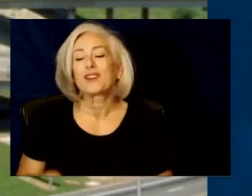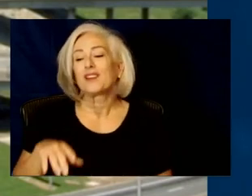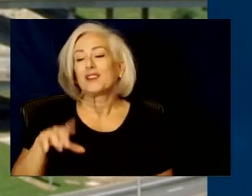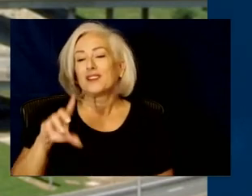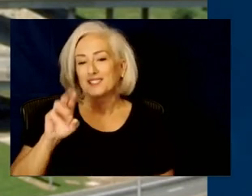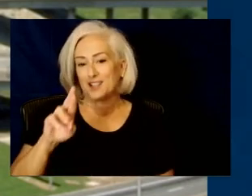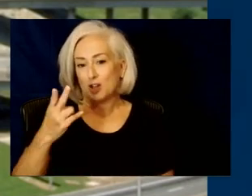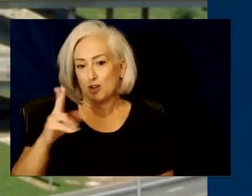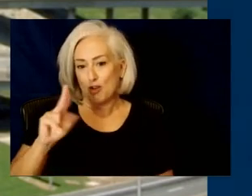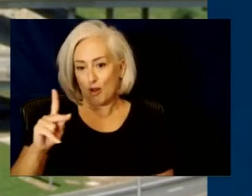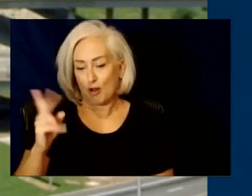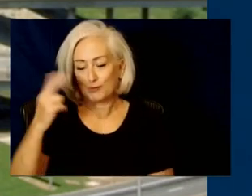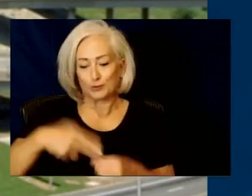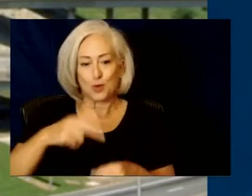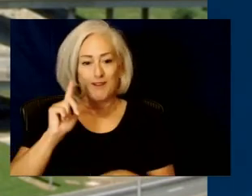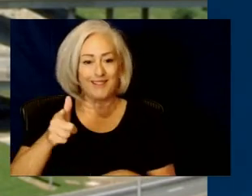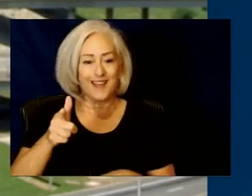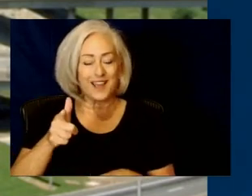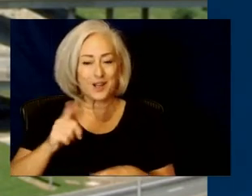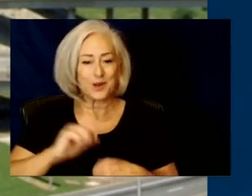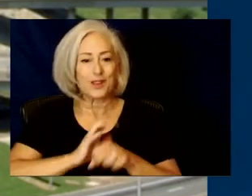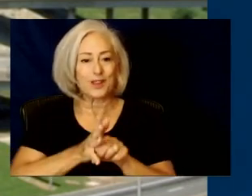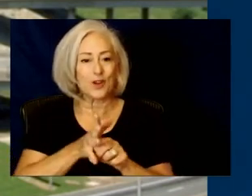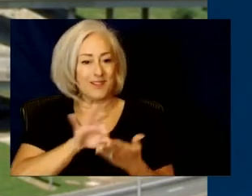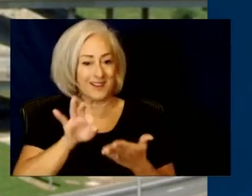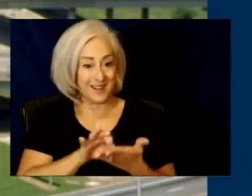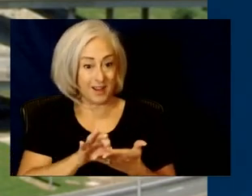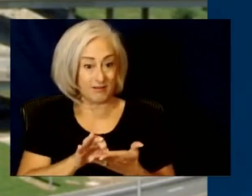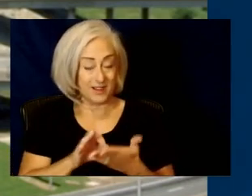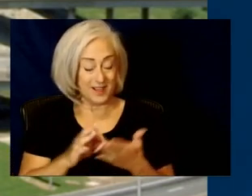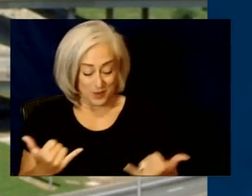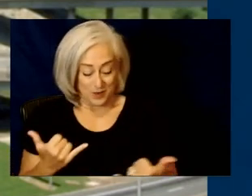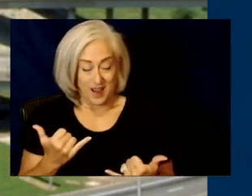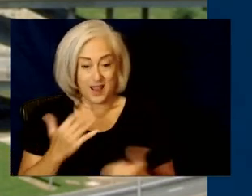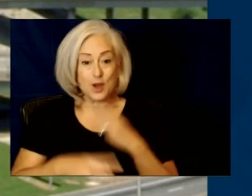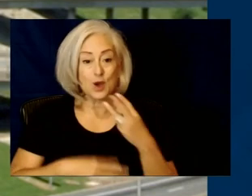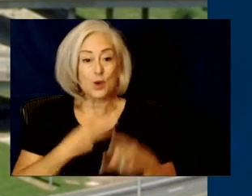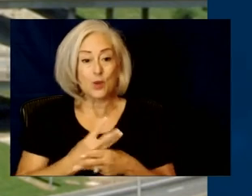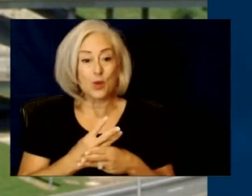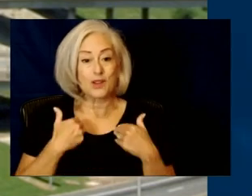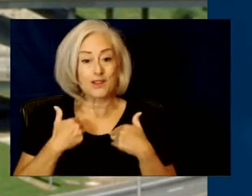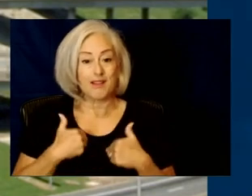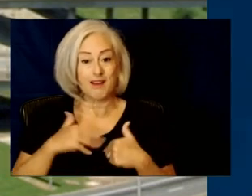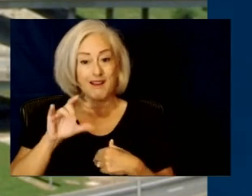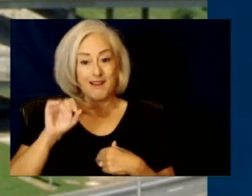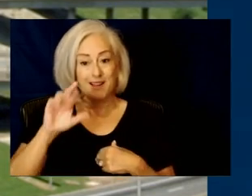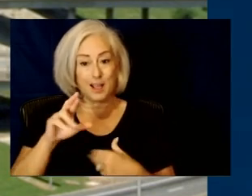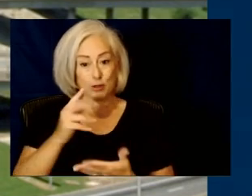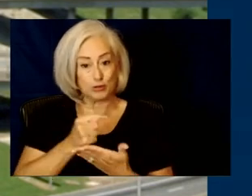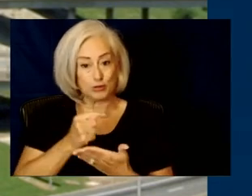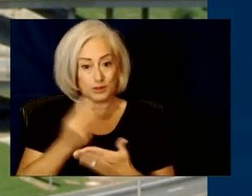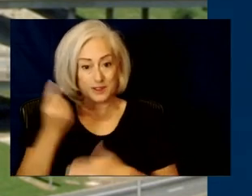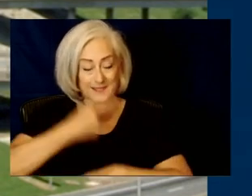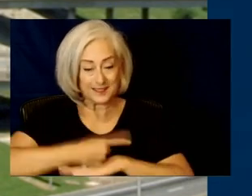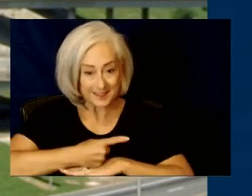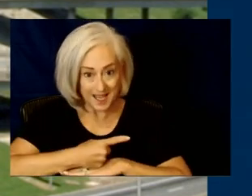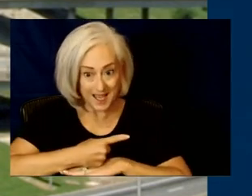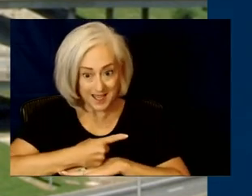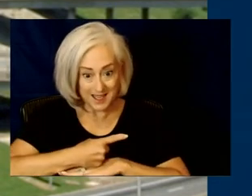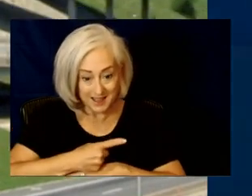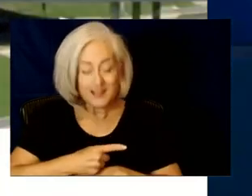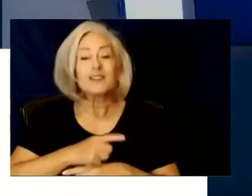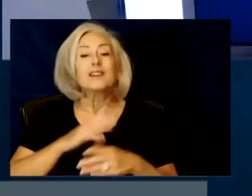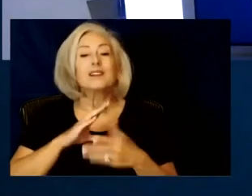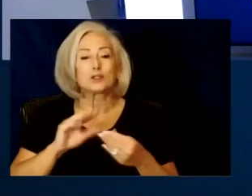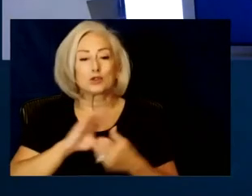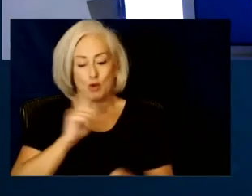Plus, it's World Lung Cancer Day, and the screening guidelines have changed, along with the average number of new cases. We